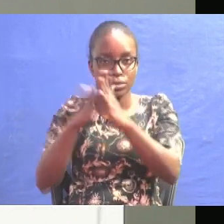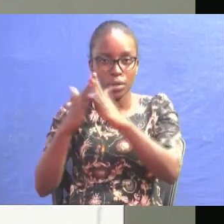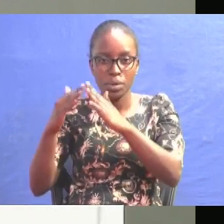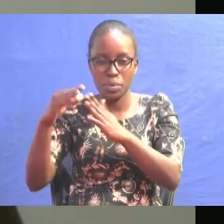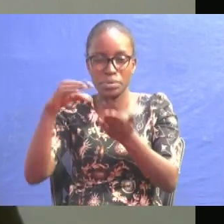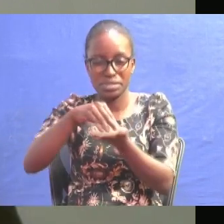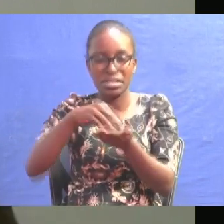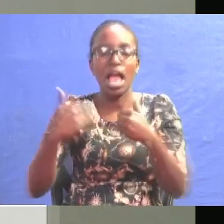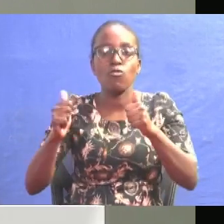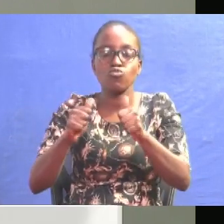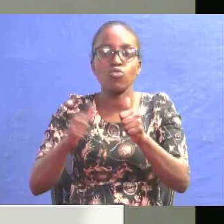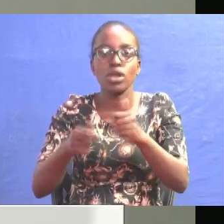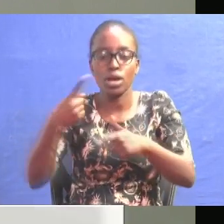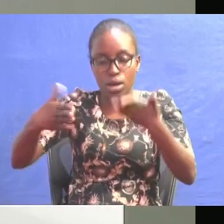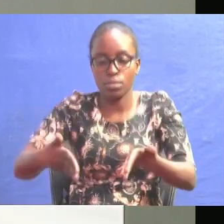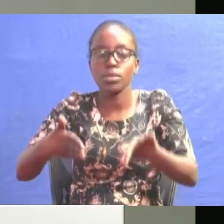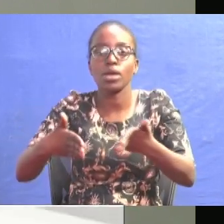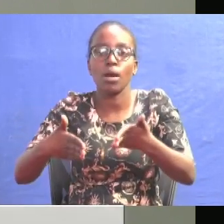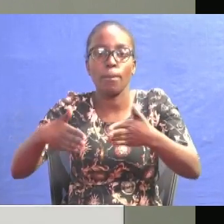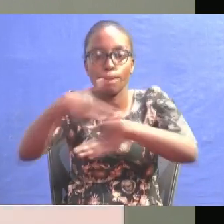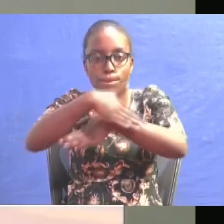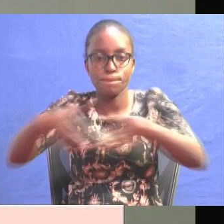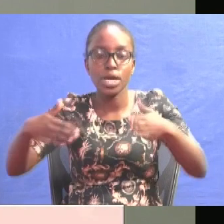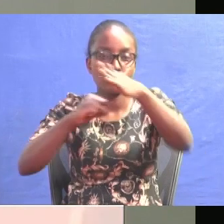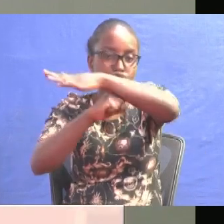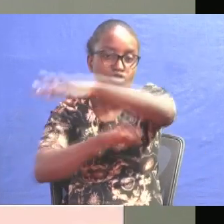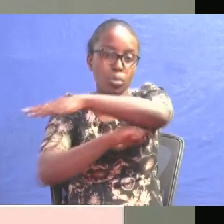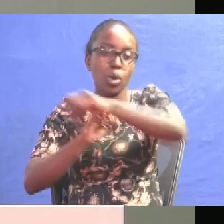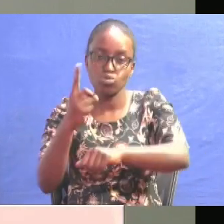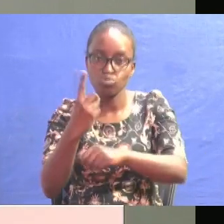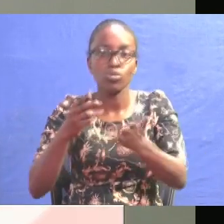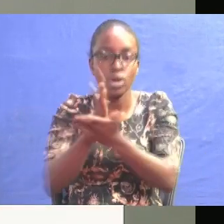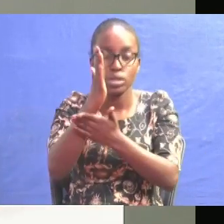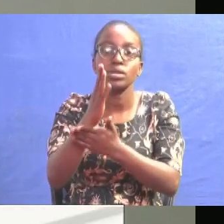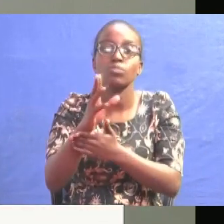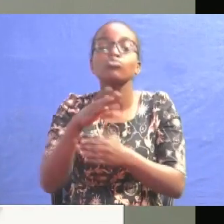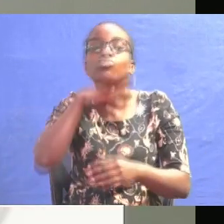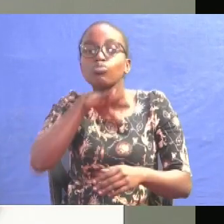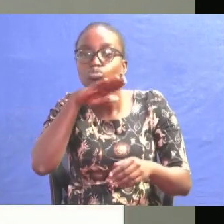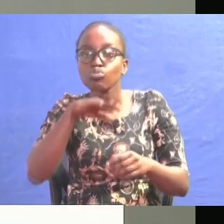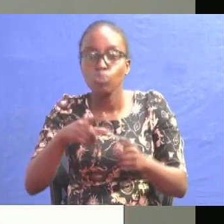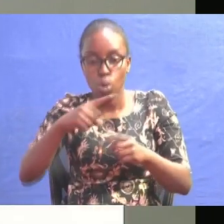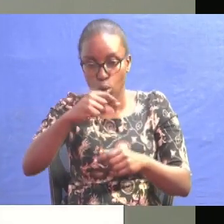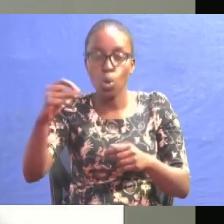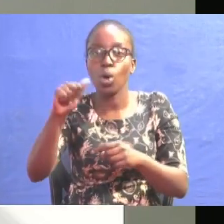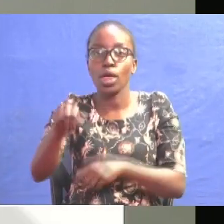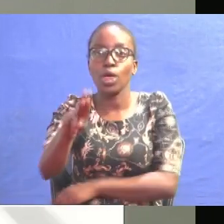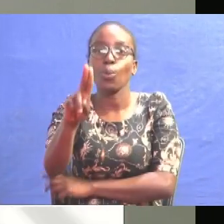came on board to support the fight for rights on Raila Amolo Odinga to go for AU. So